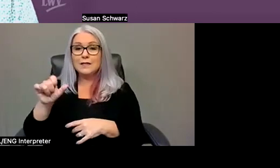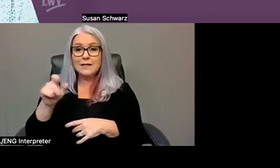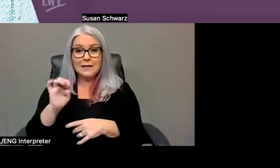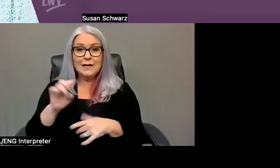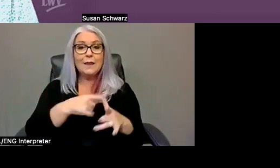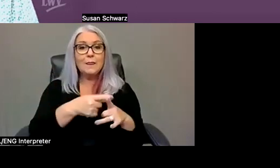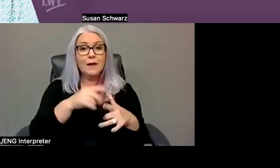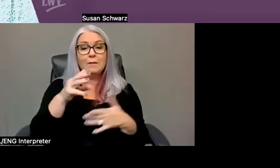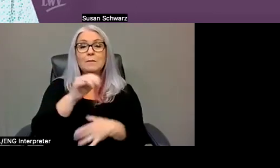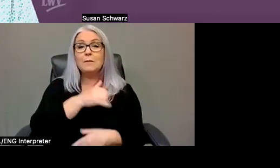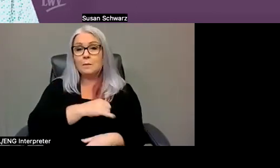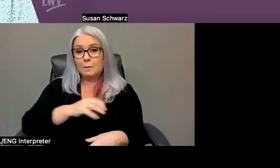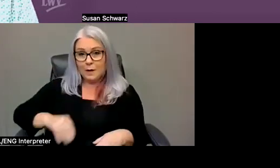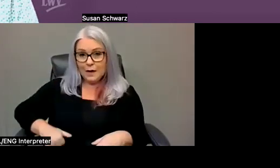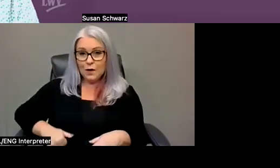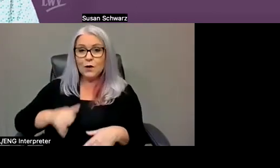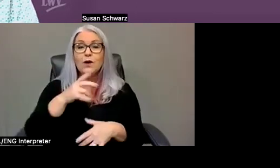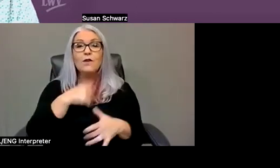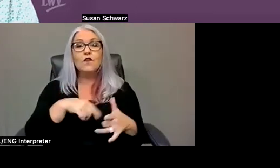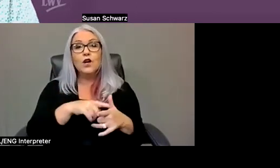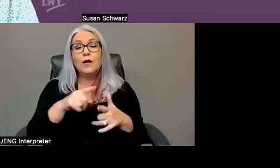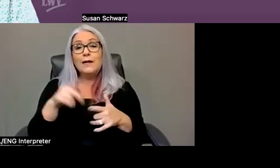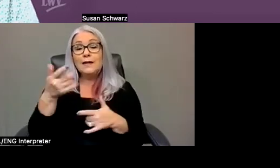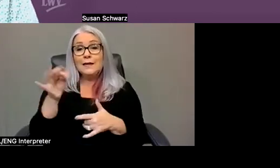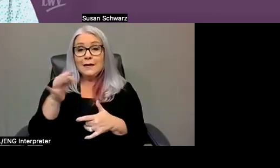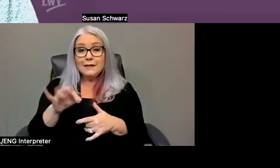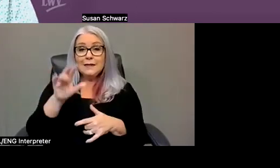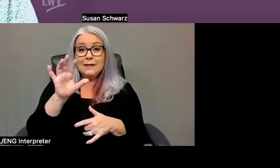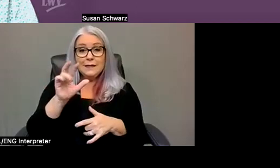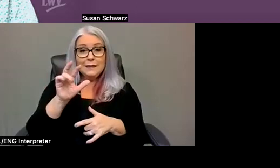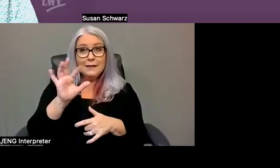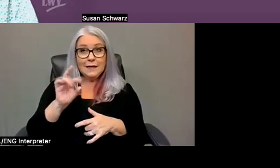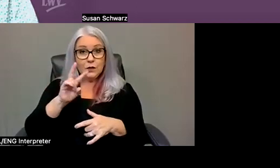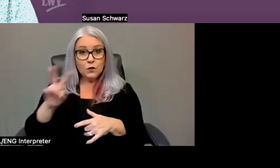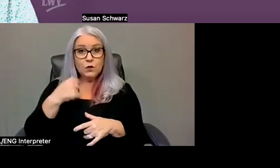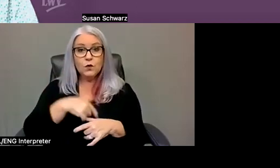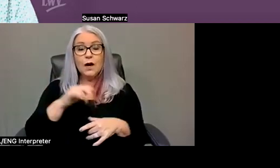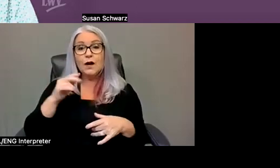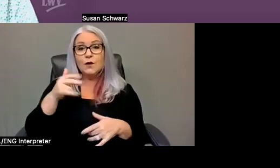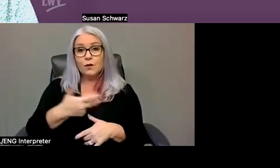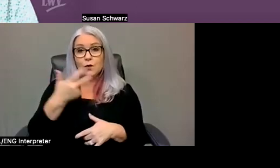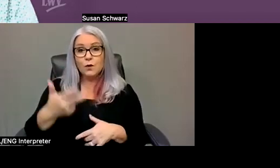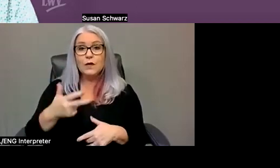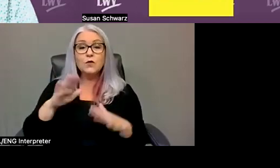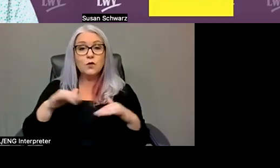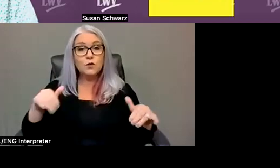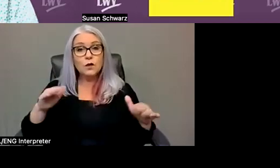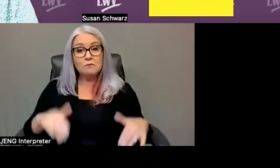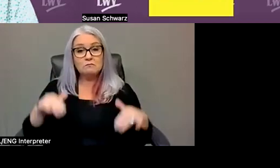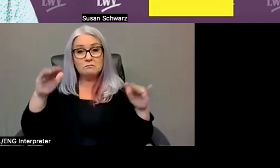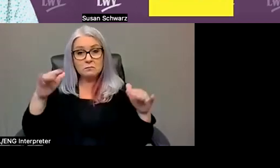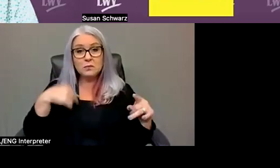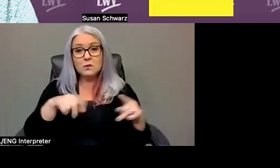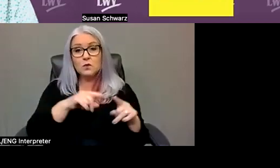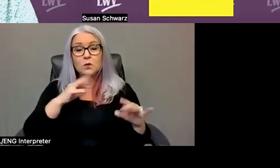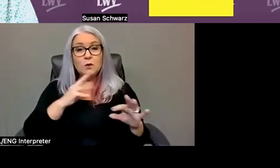to Dobbs Ferry in 1992. Our 3 daughters attended Dobbs Ferry Public Schools from kindergarten to high school. We were drawn to this